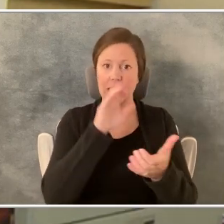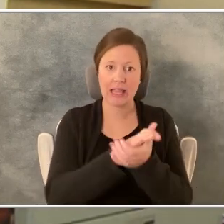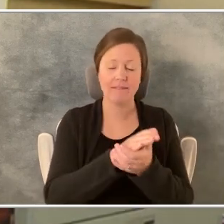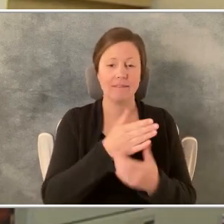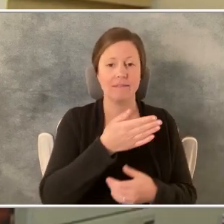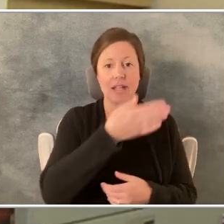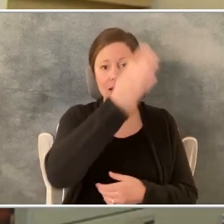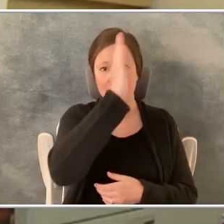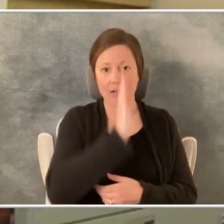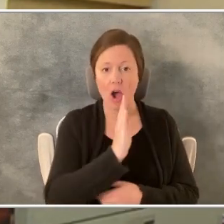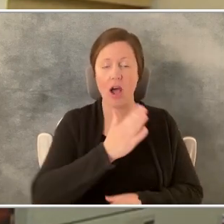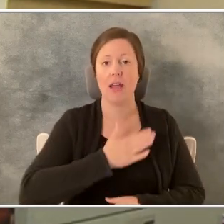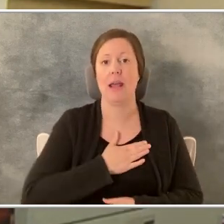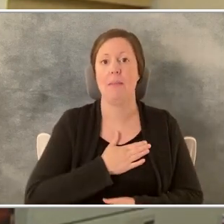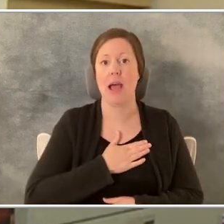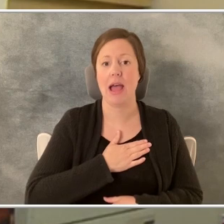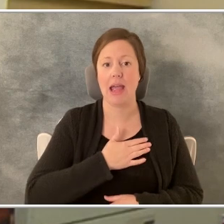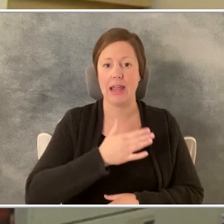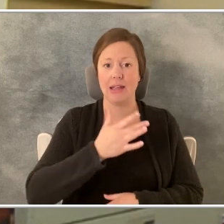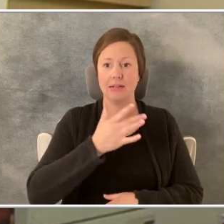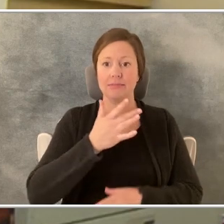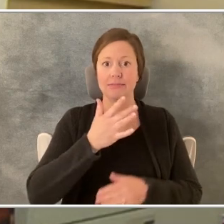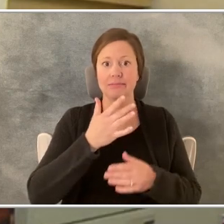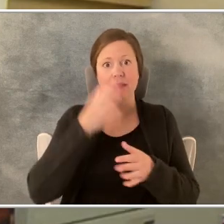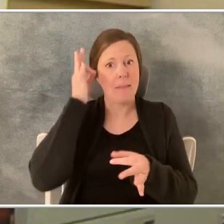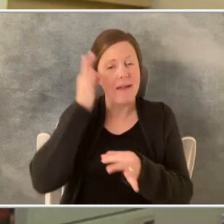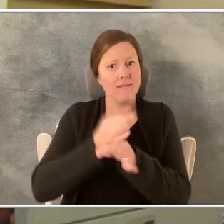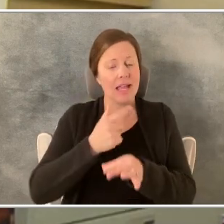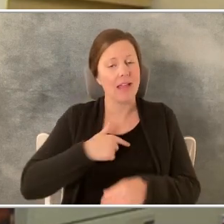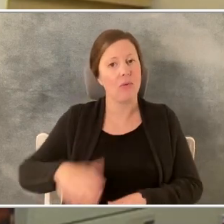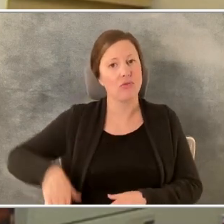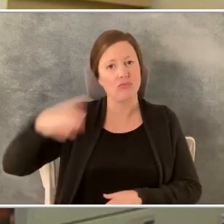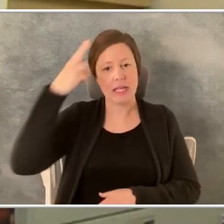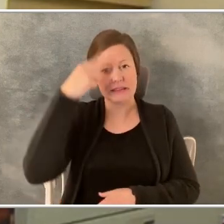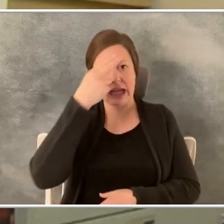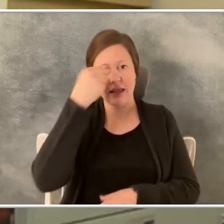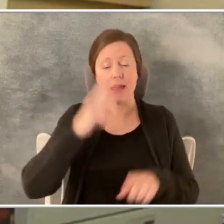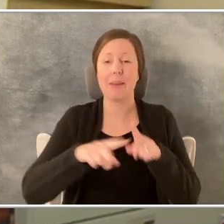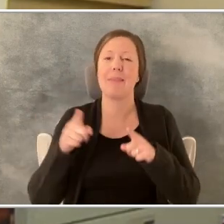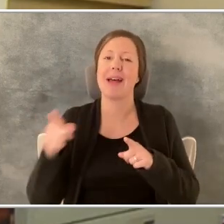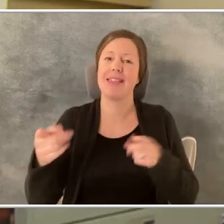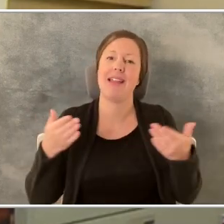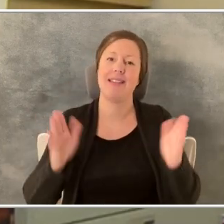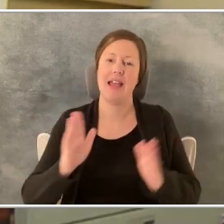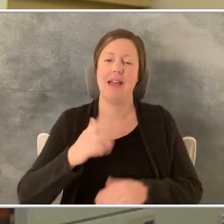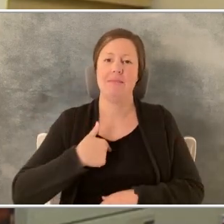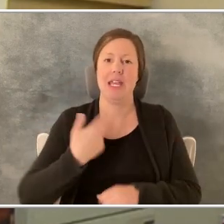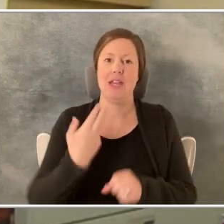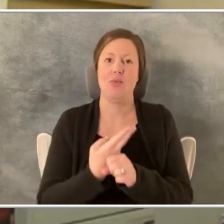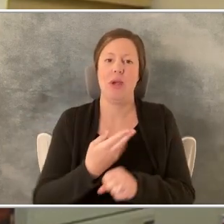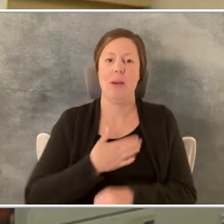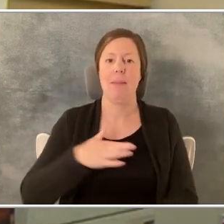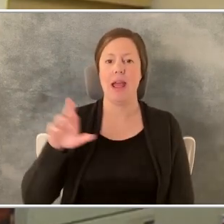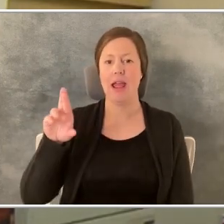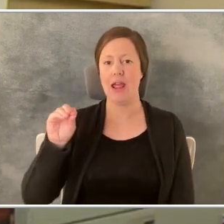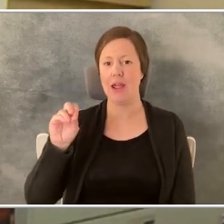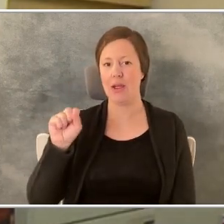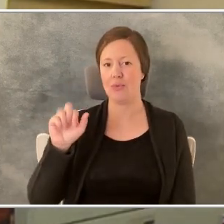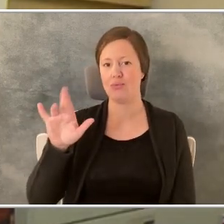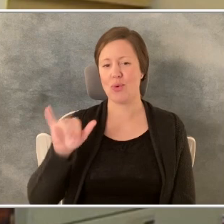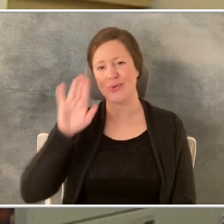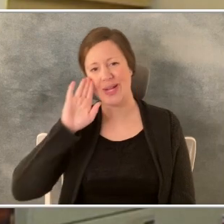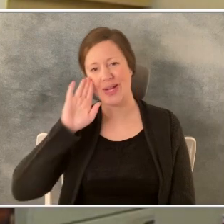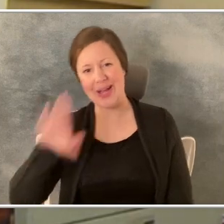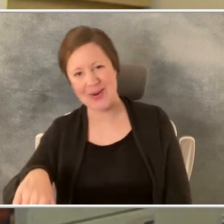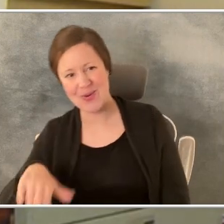my Christianity. I was raised Catholic, but they let me wear my rosary, which may not be protocol. So sorry